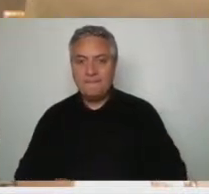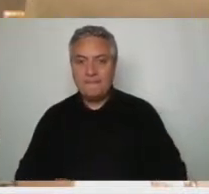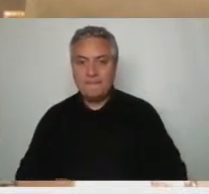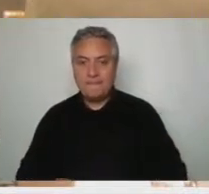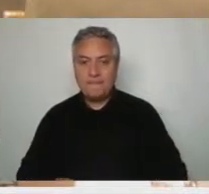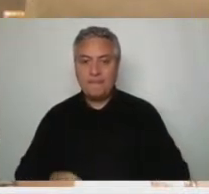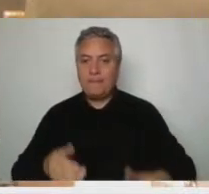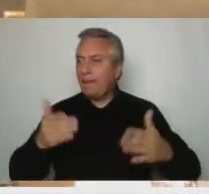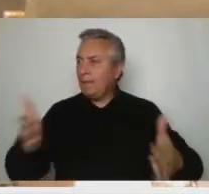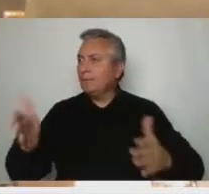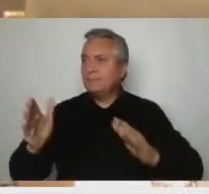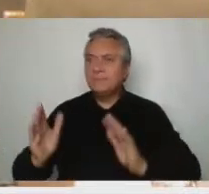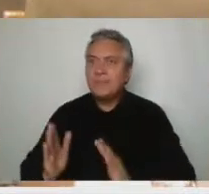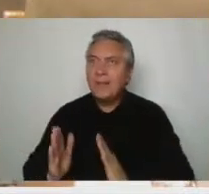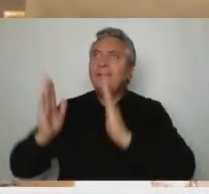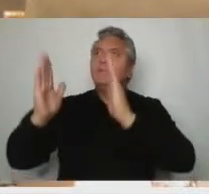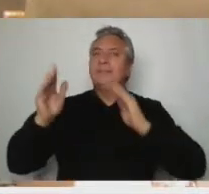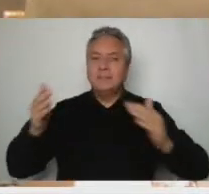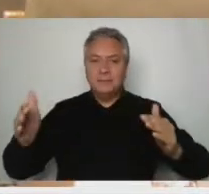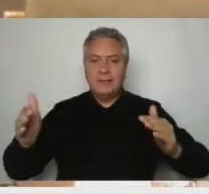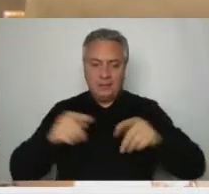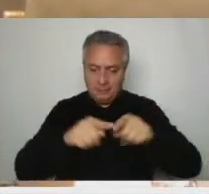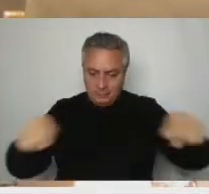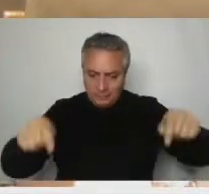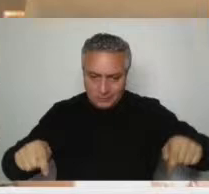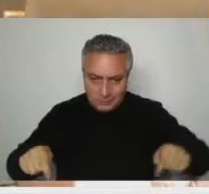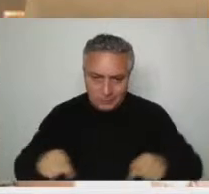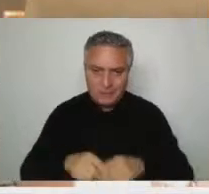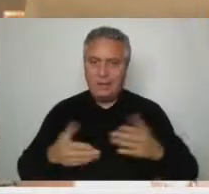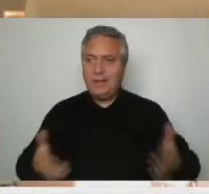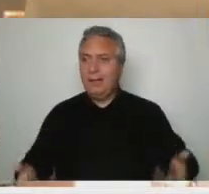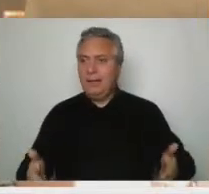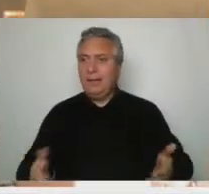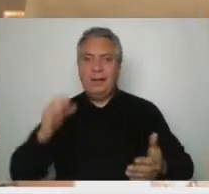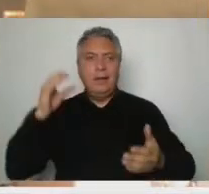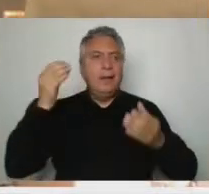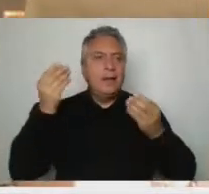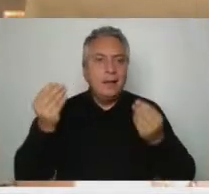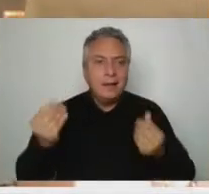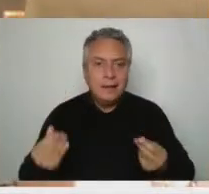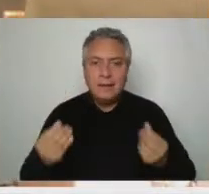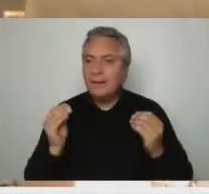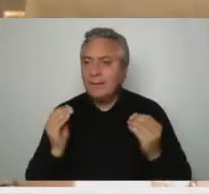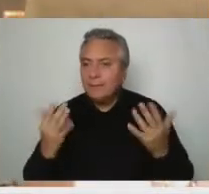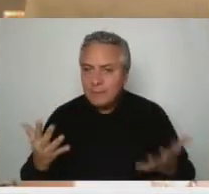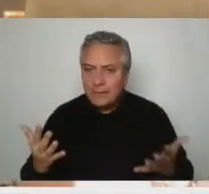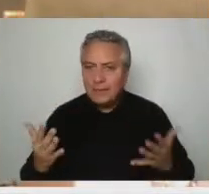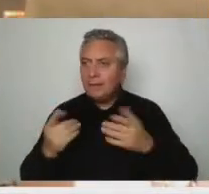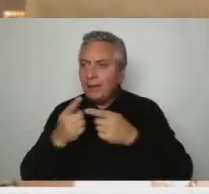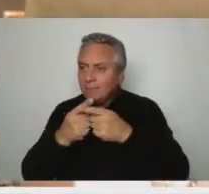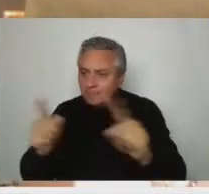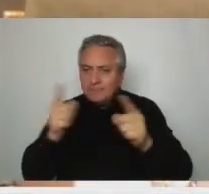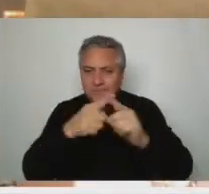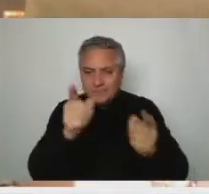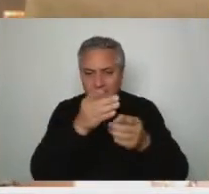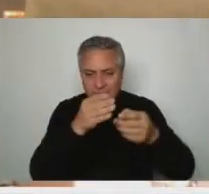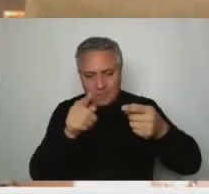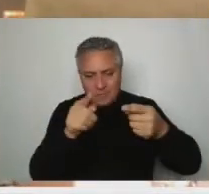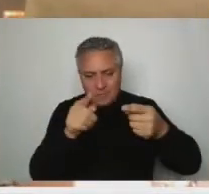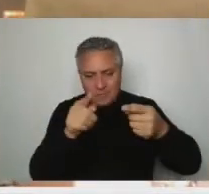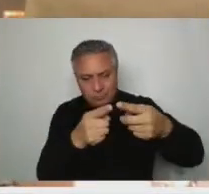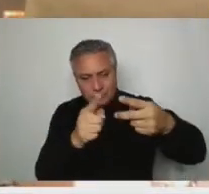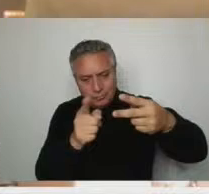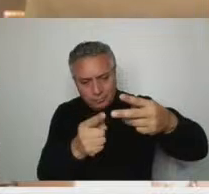taught. And then you have other aspects in terms of the physical properties of the establishment, the classroom, the